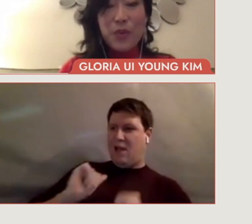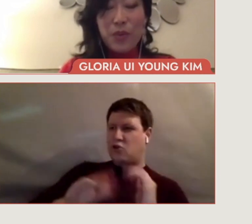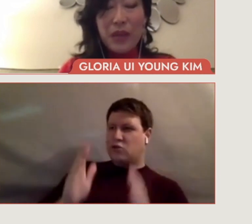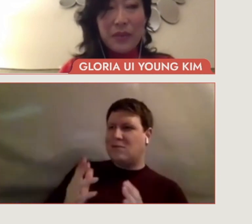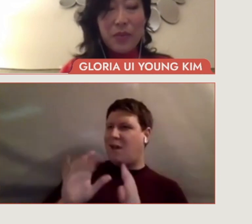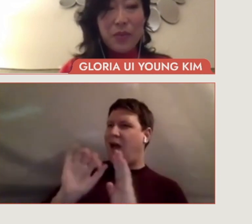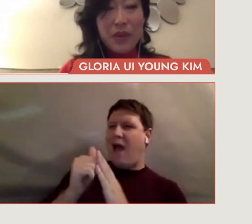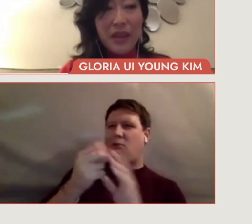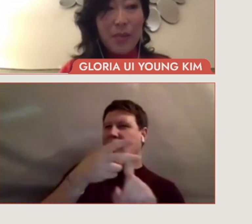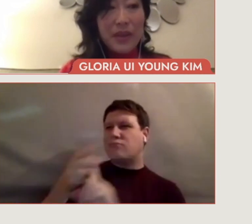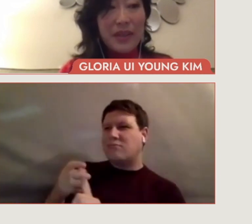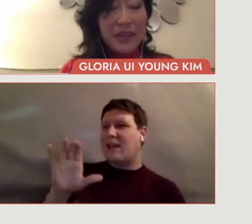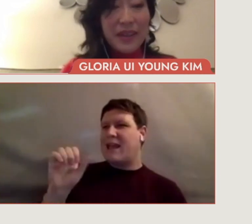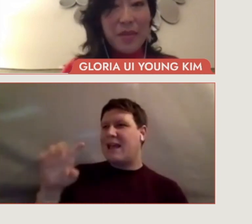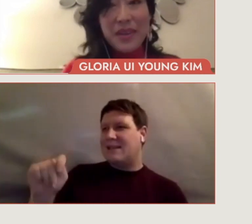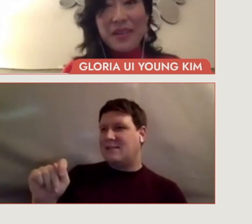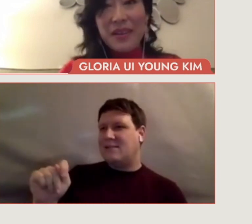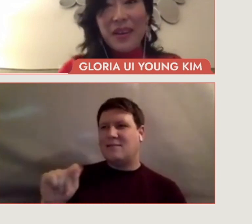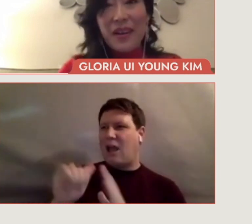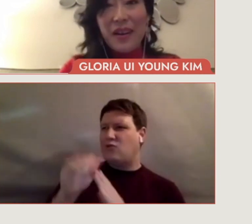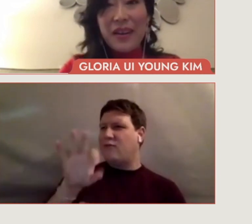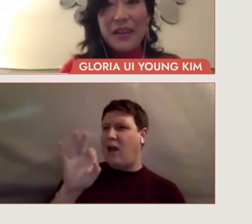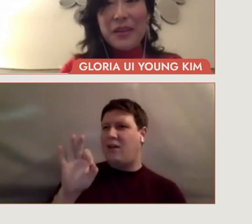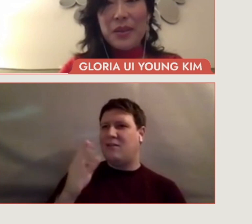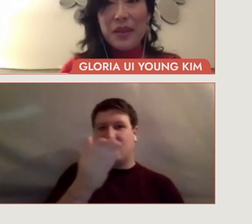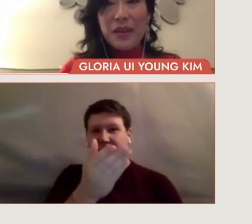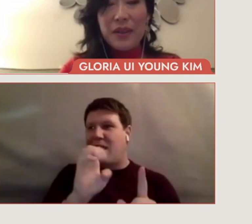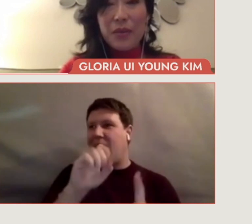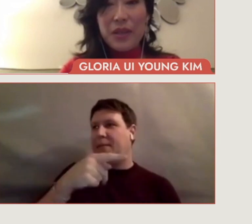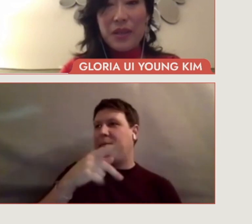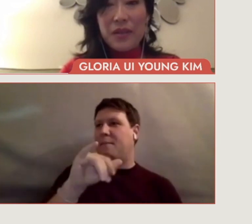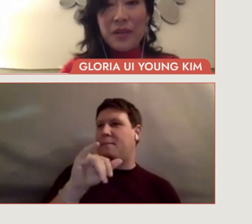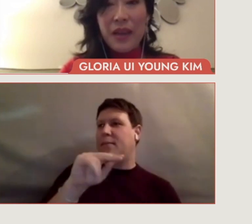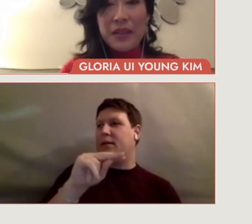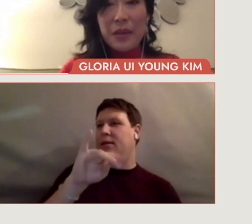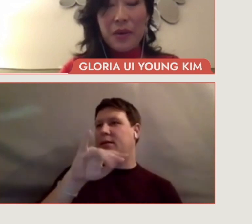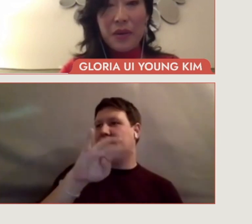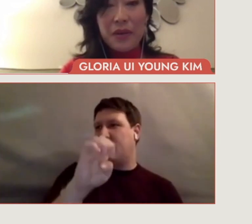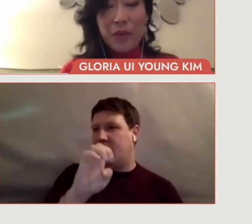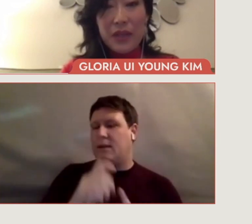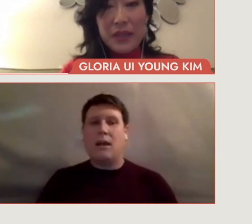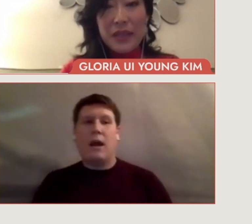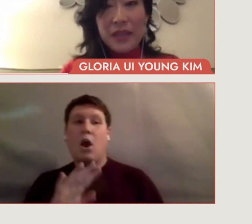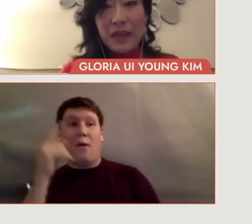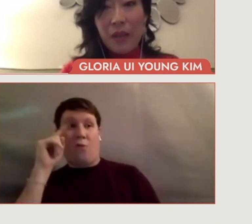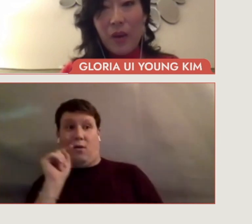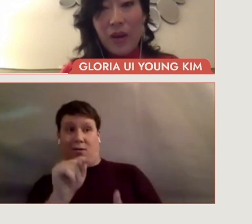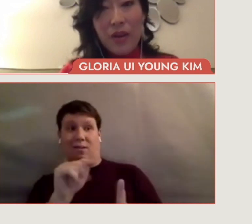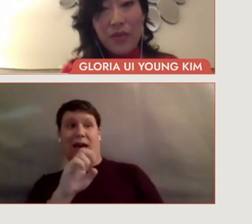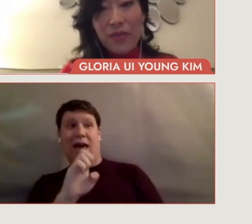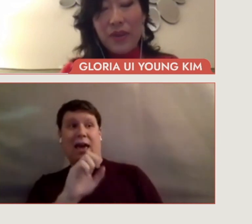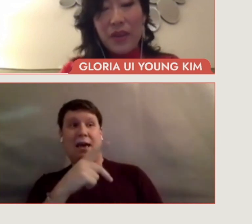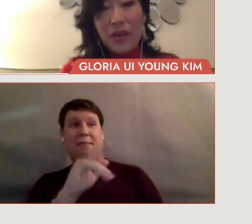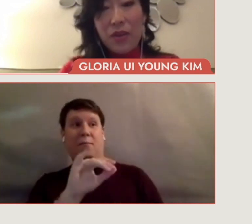So, well, with Eponine, I mean, we had done a casting call, and we had seen a